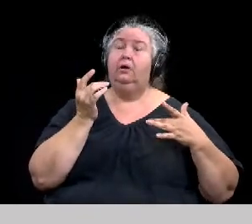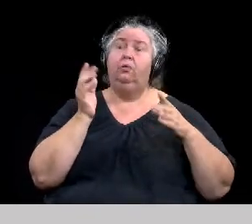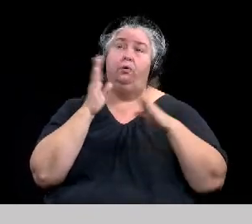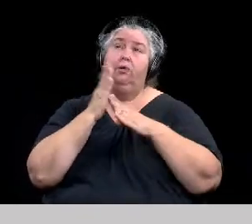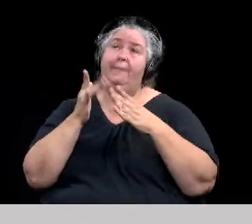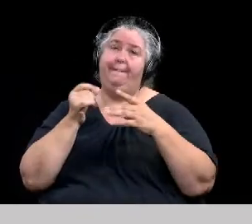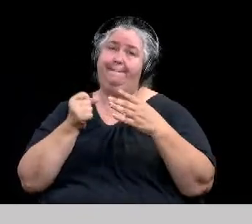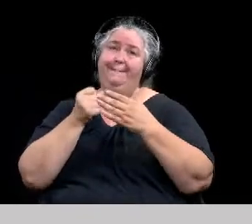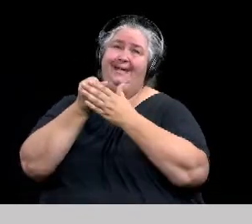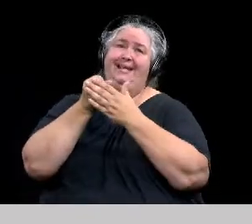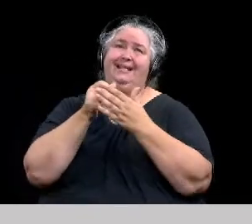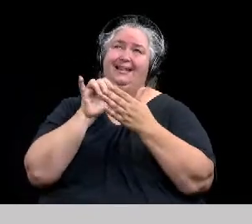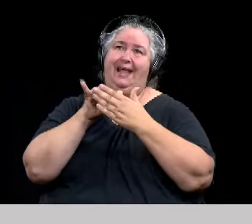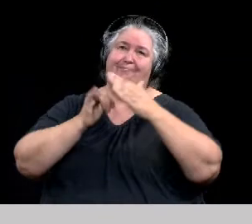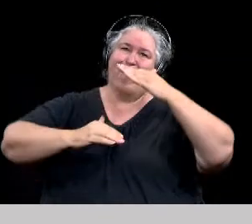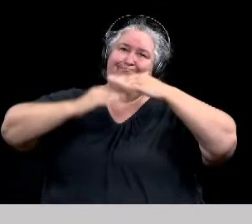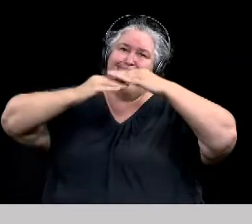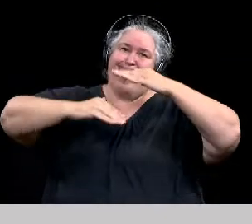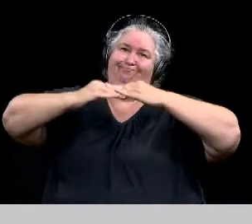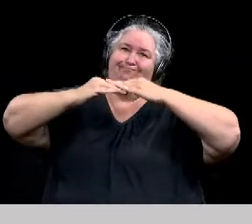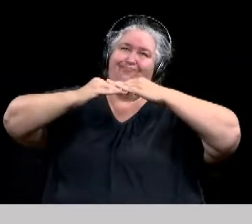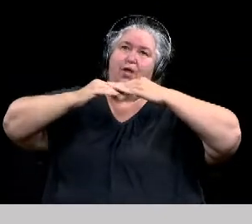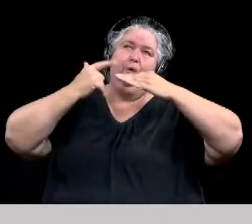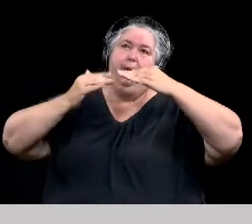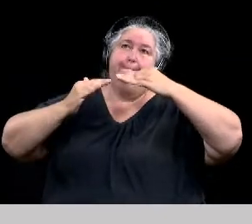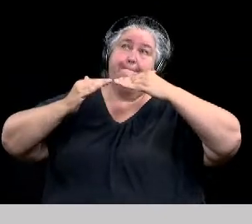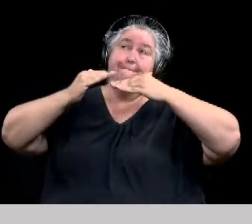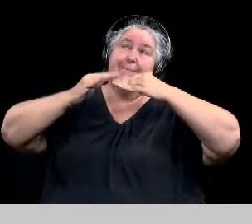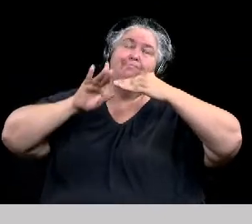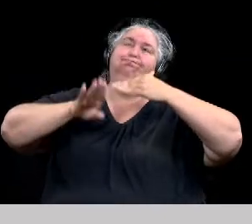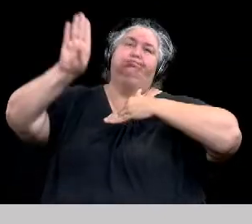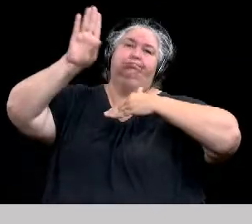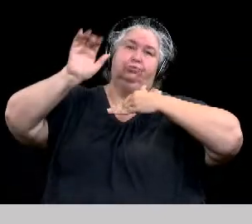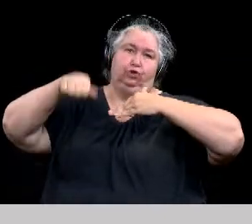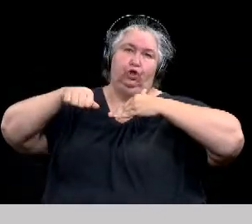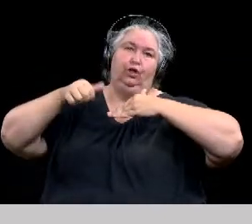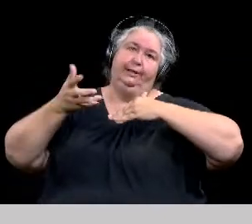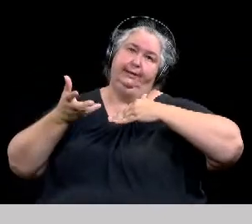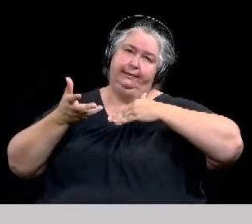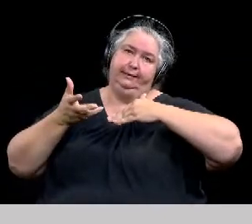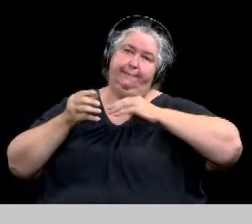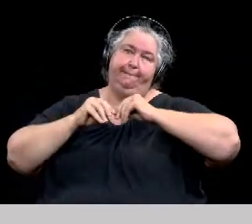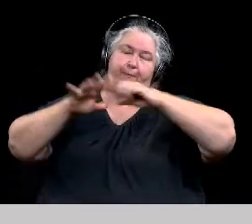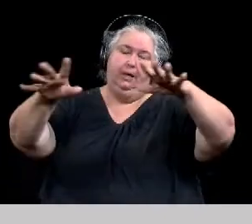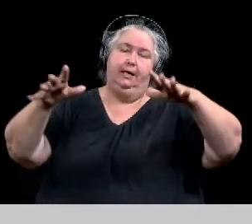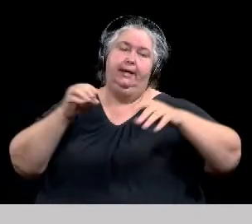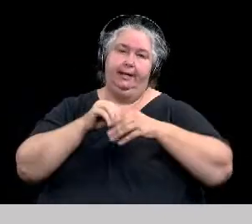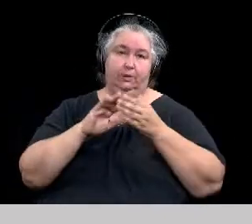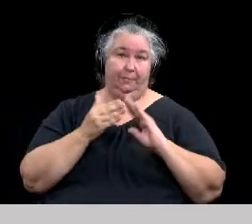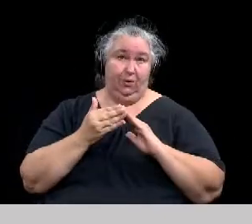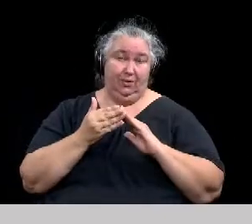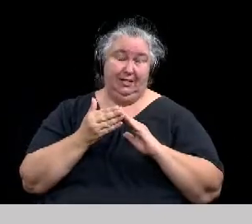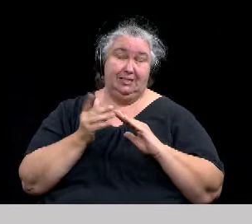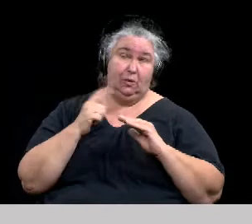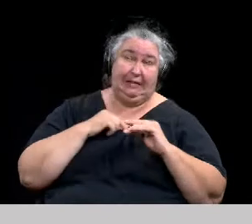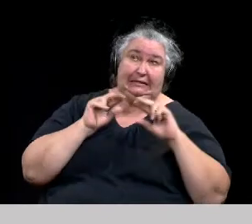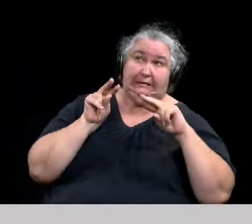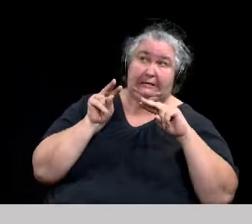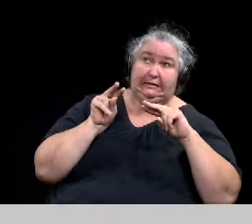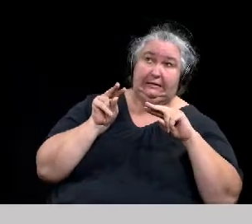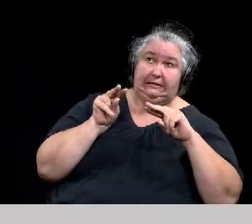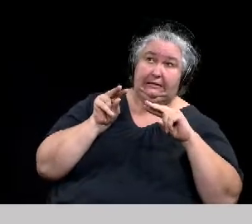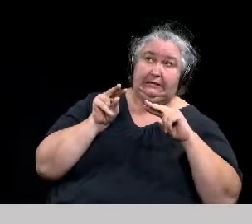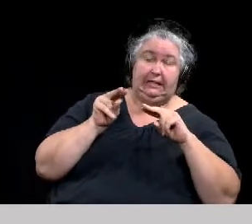that threshold, that tipping point, where we could see exponential spread in the community. So just